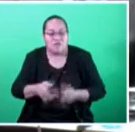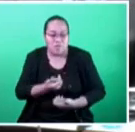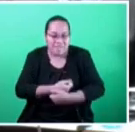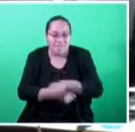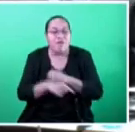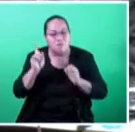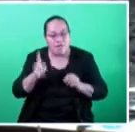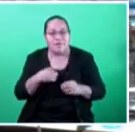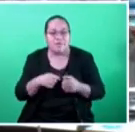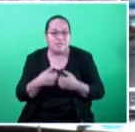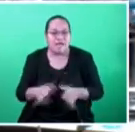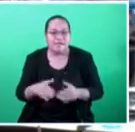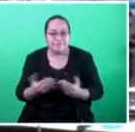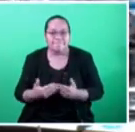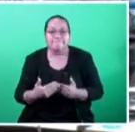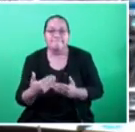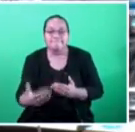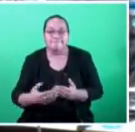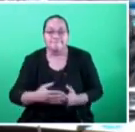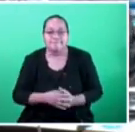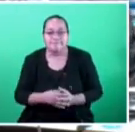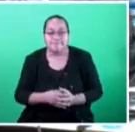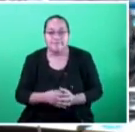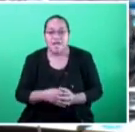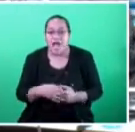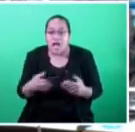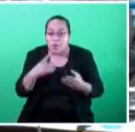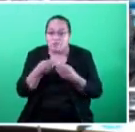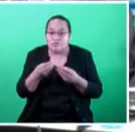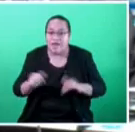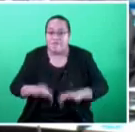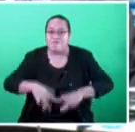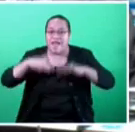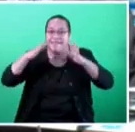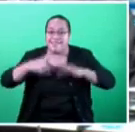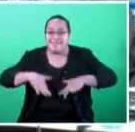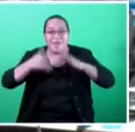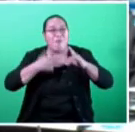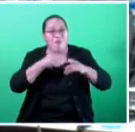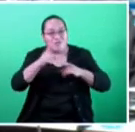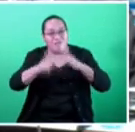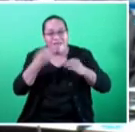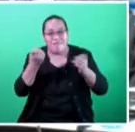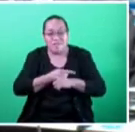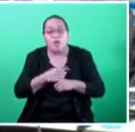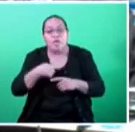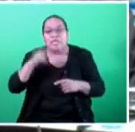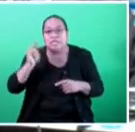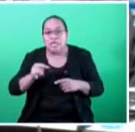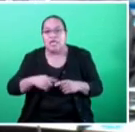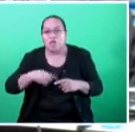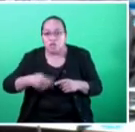have exactly done. Mr. Speaker said, to address the flooding challenge posed by climate change, we need conscious